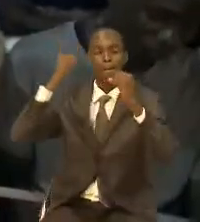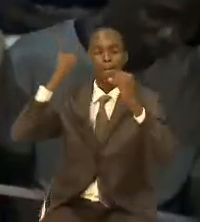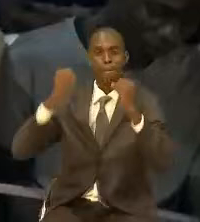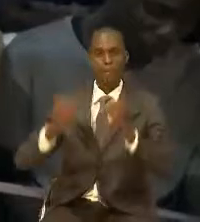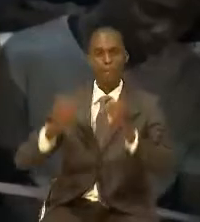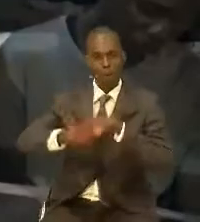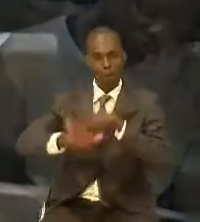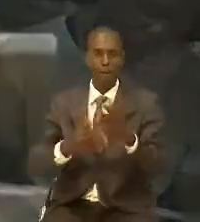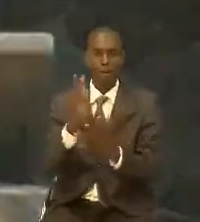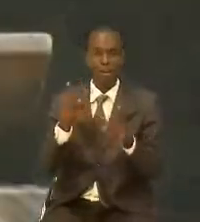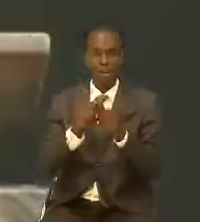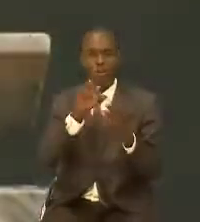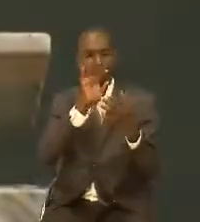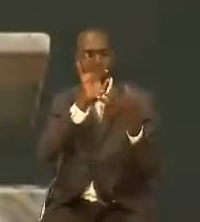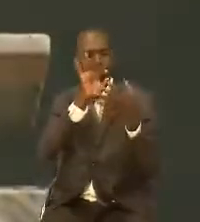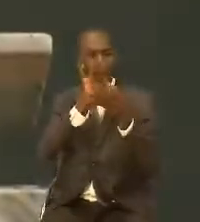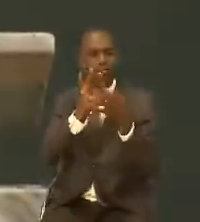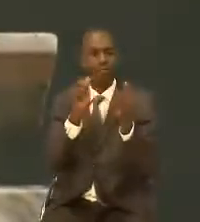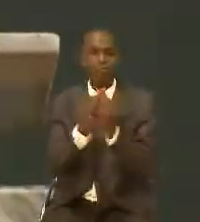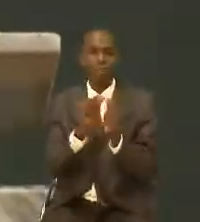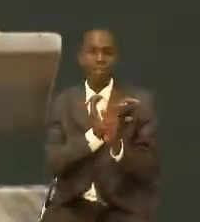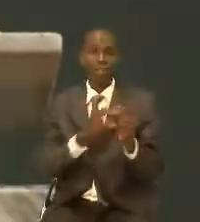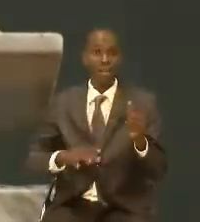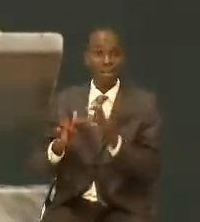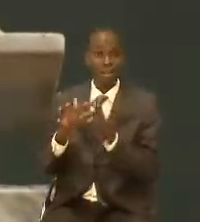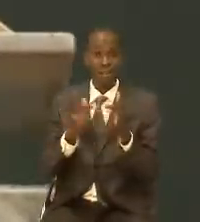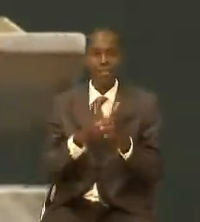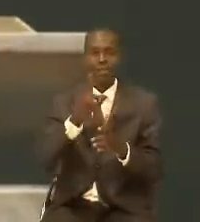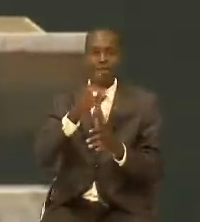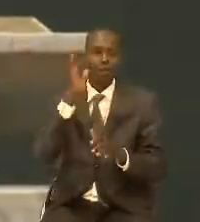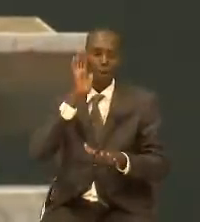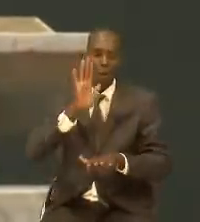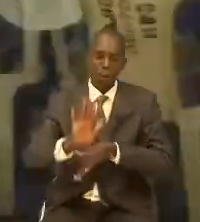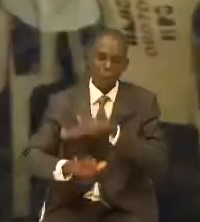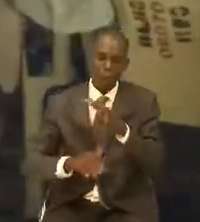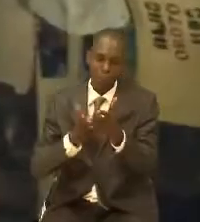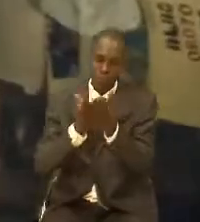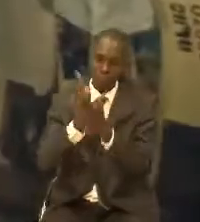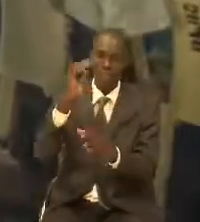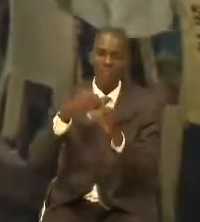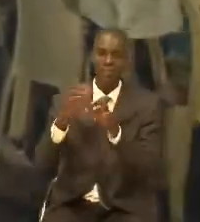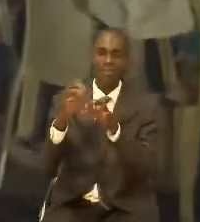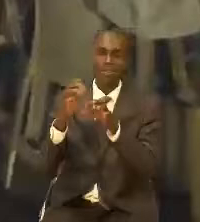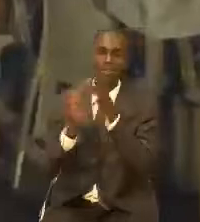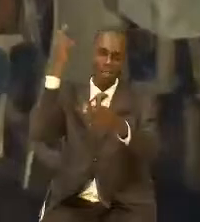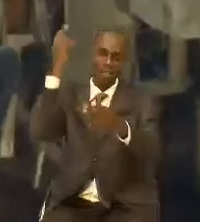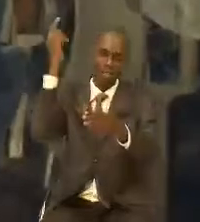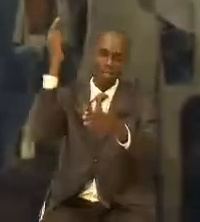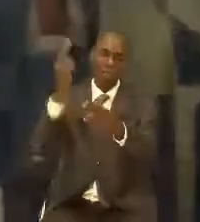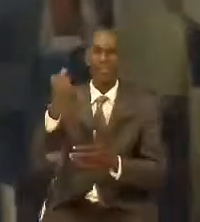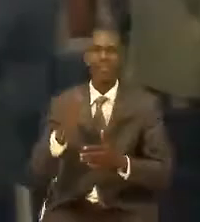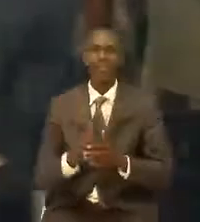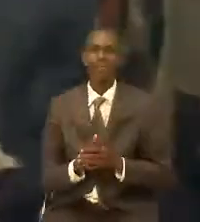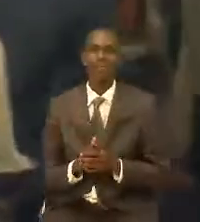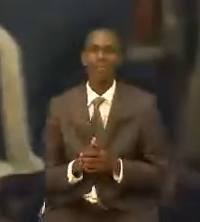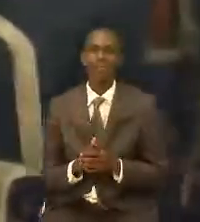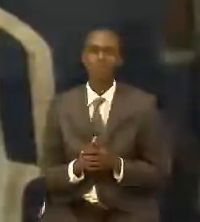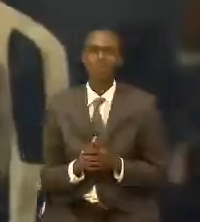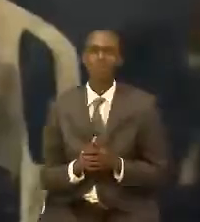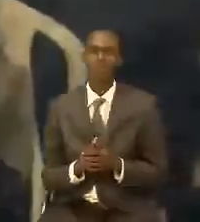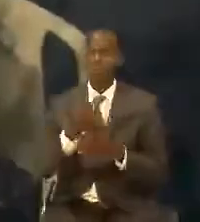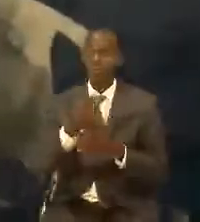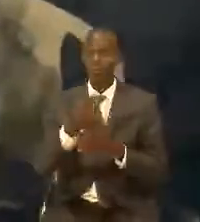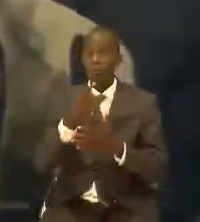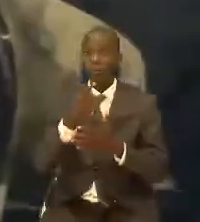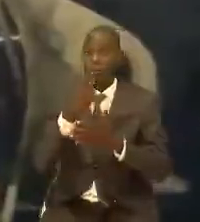lord jesus christ you will walk right in jesus name what the lord is telling